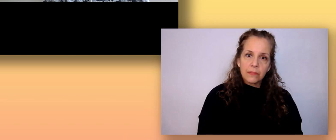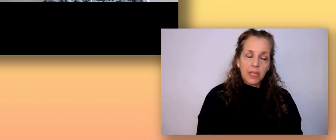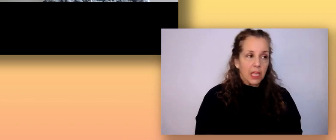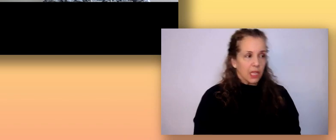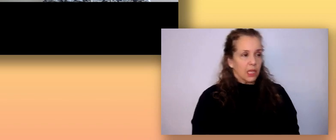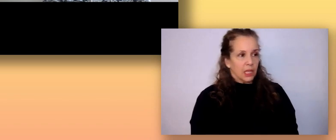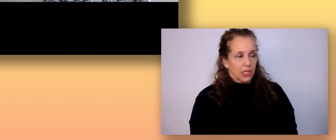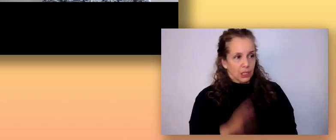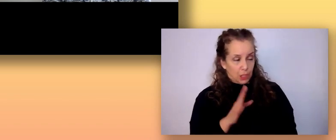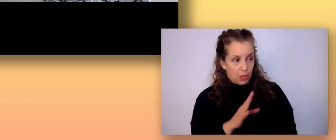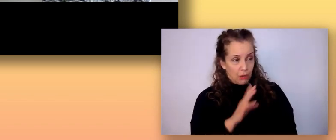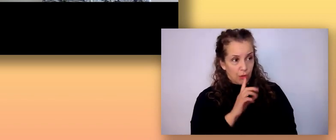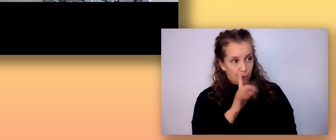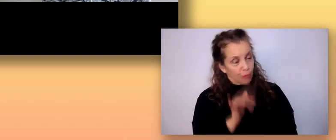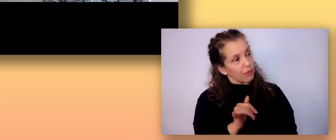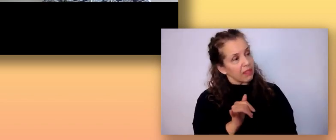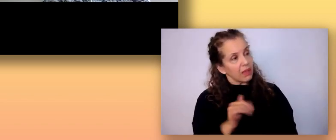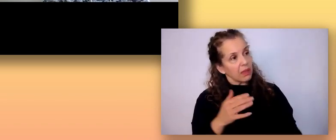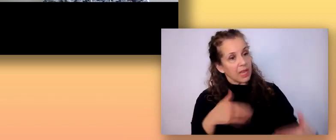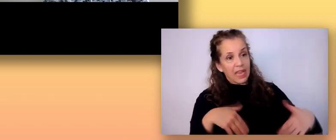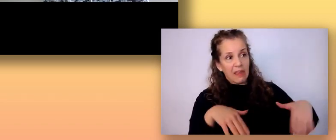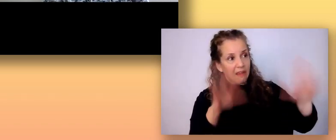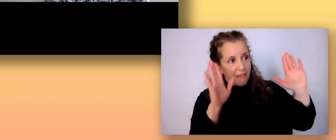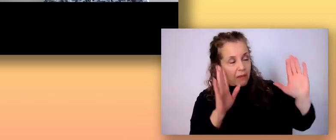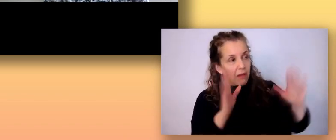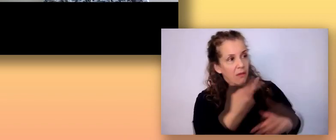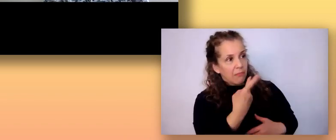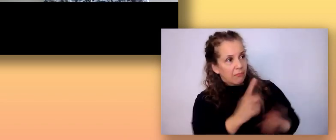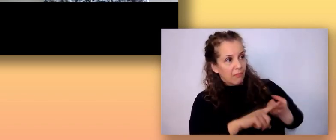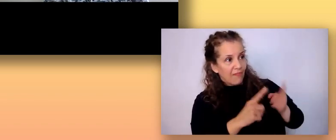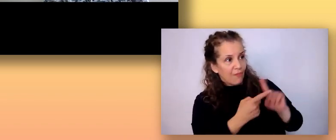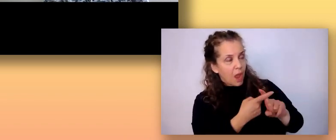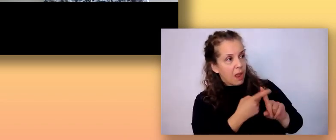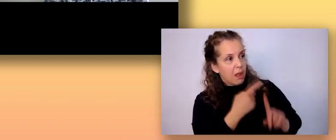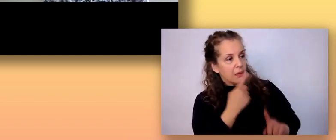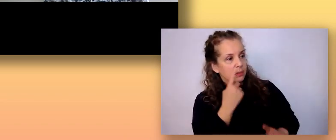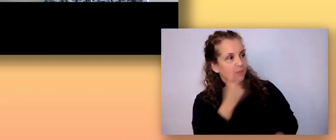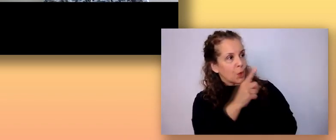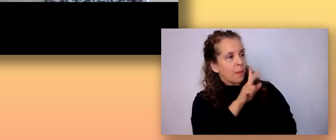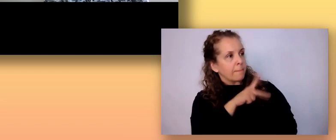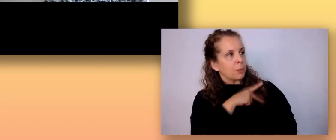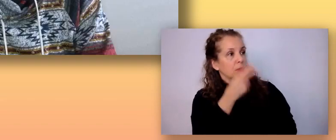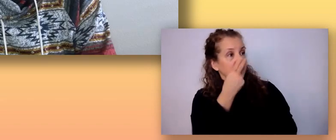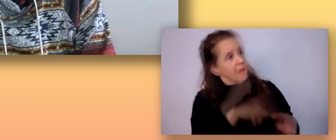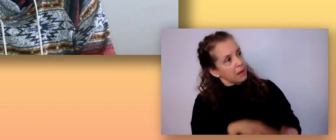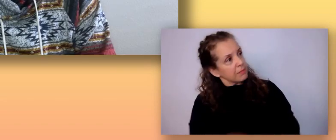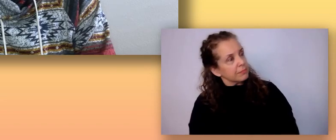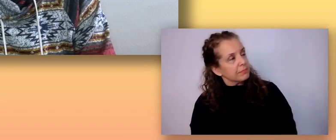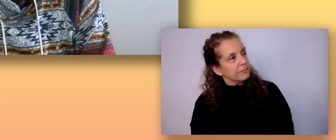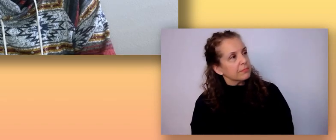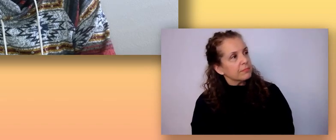So, are you really going to sacrifice our friendship for your personal agenda?